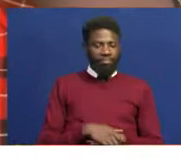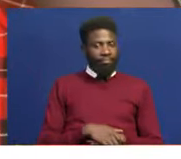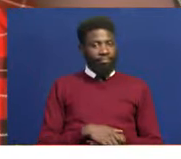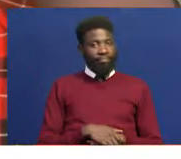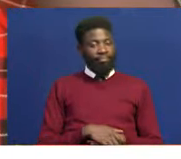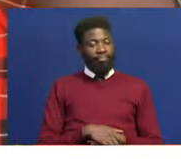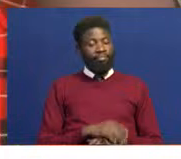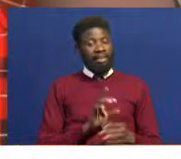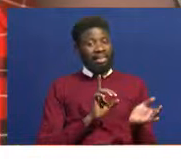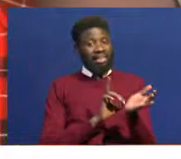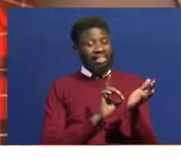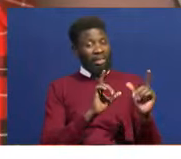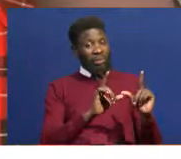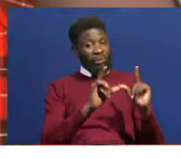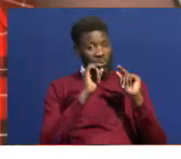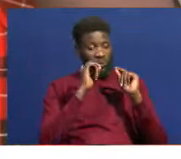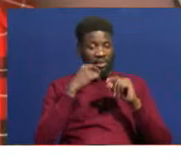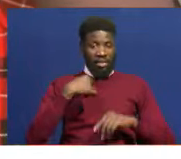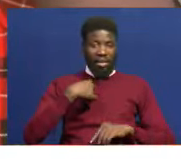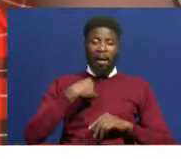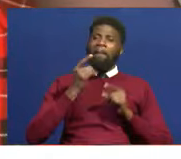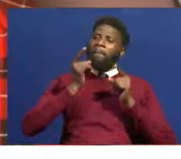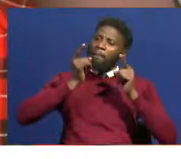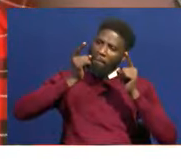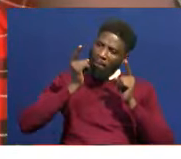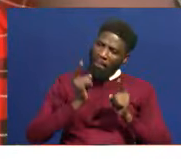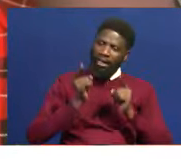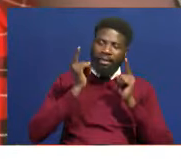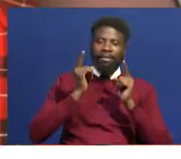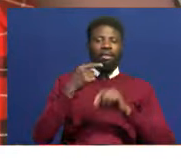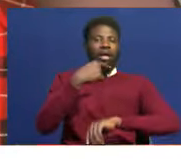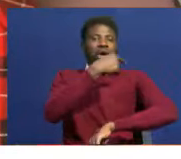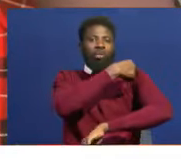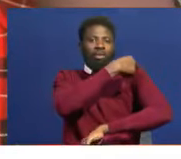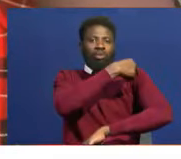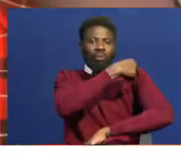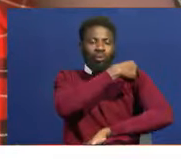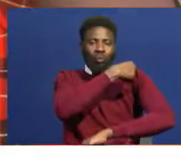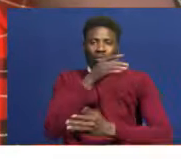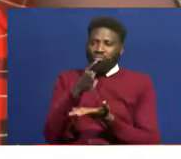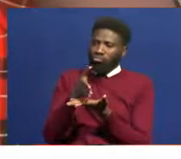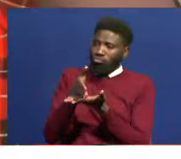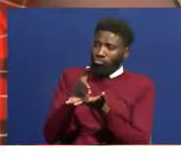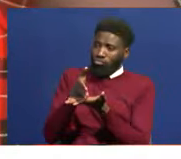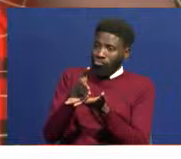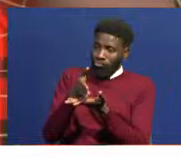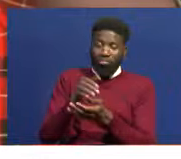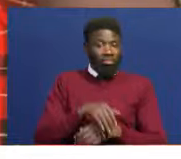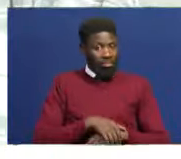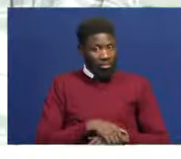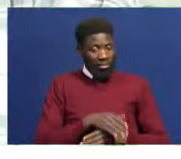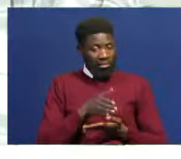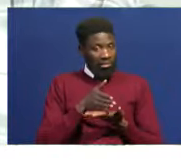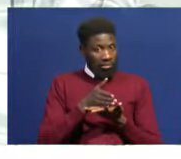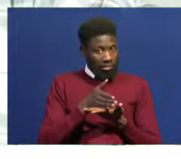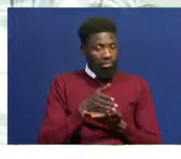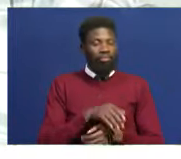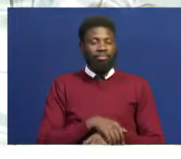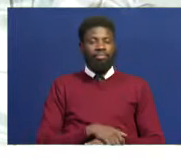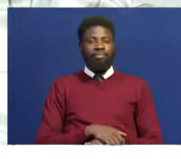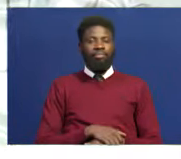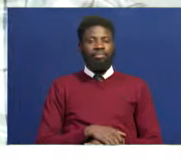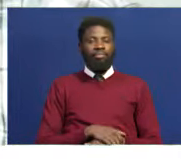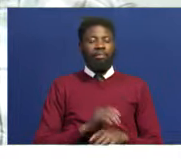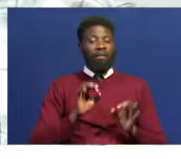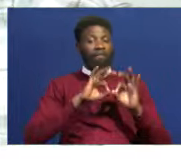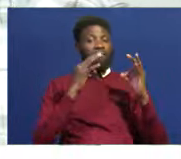nifanywe surgery. Hii surgery nafanya ni neurosurgery. The